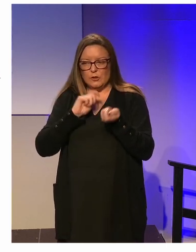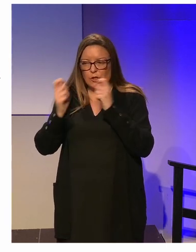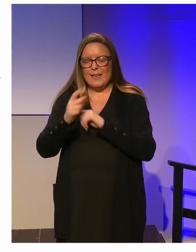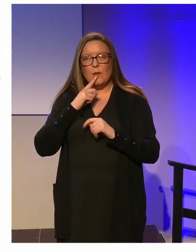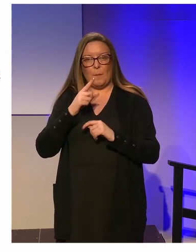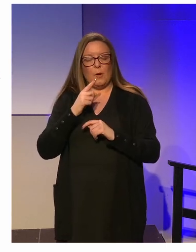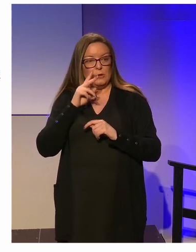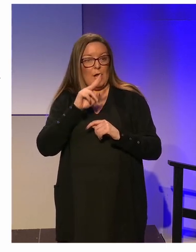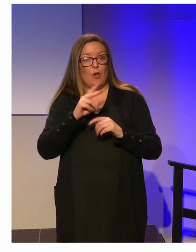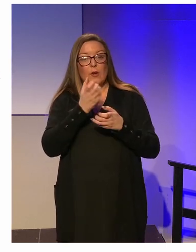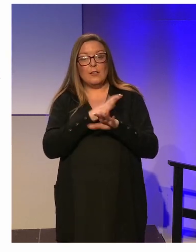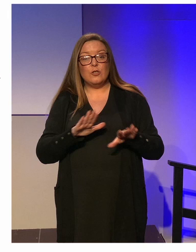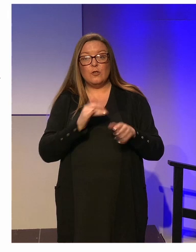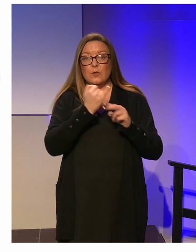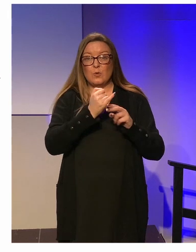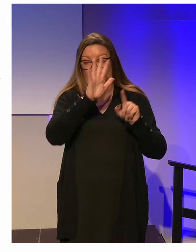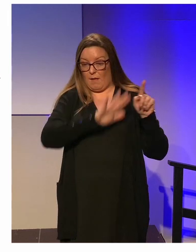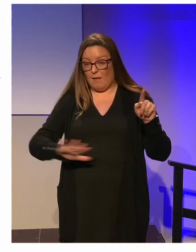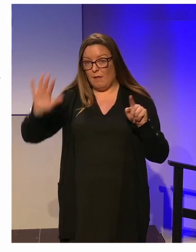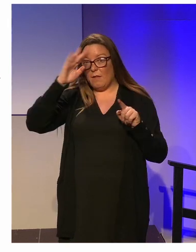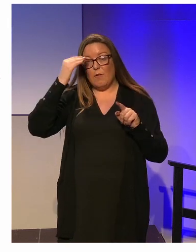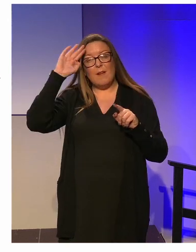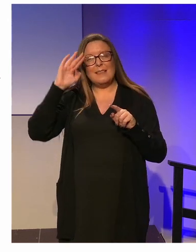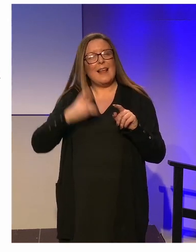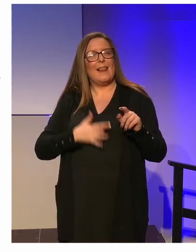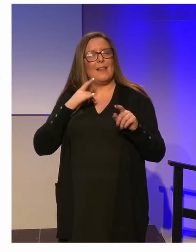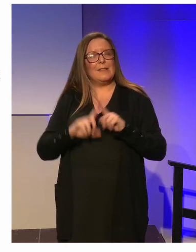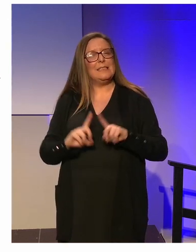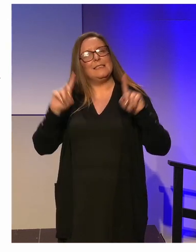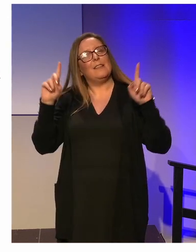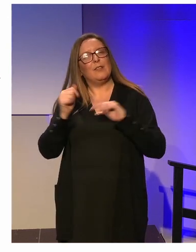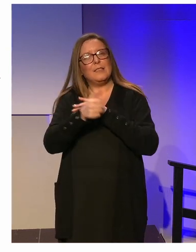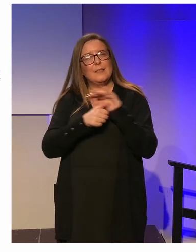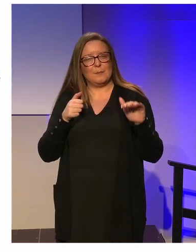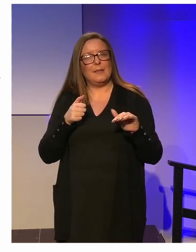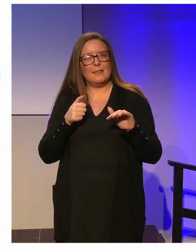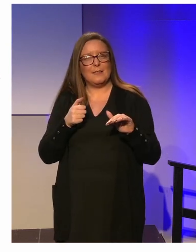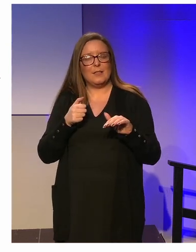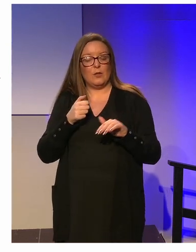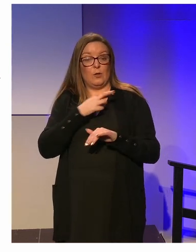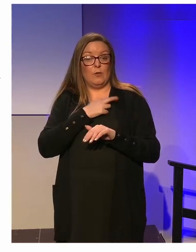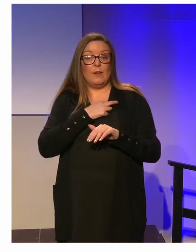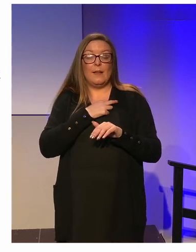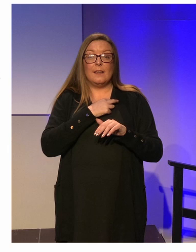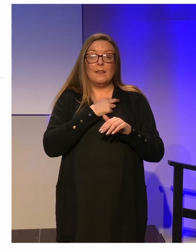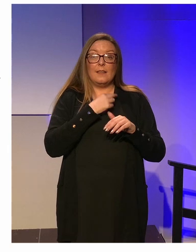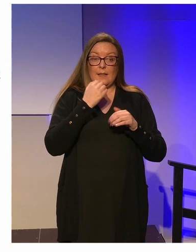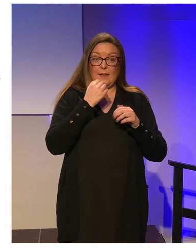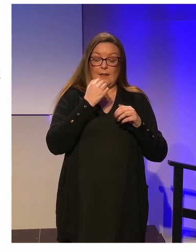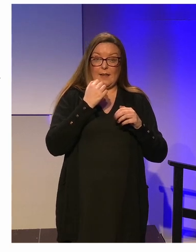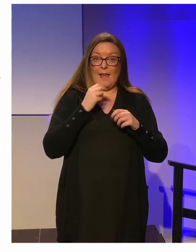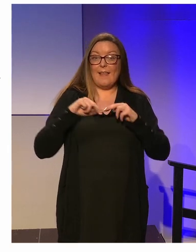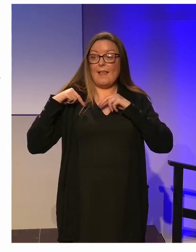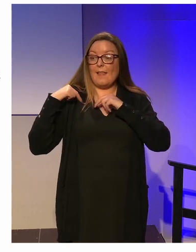and in schools all over the country, they're living a different experience. So I suppose, as you said, the idea of we're preparing for that next generation,